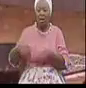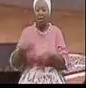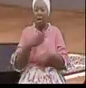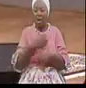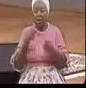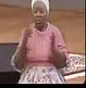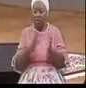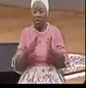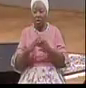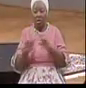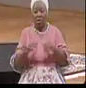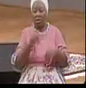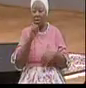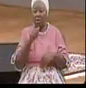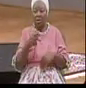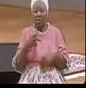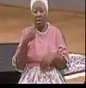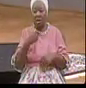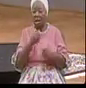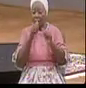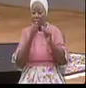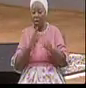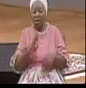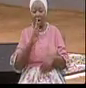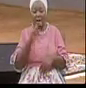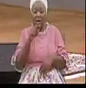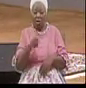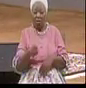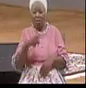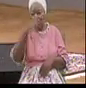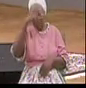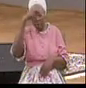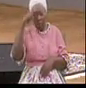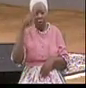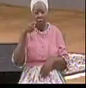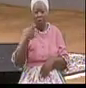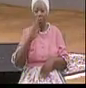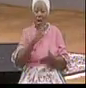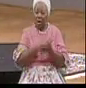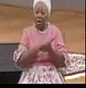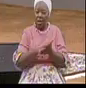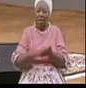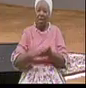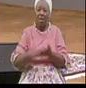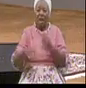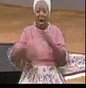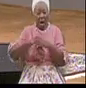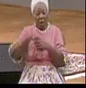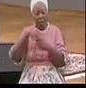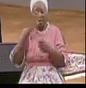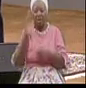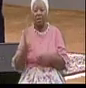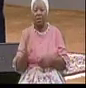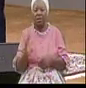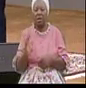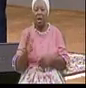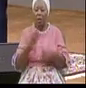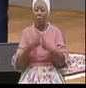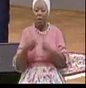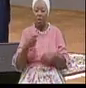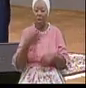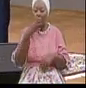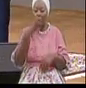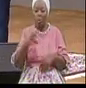Jesus did not say, blessed are you because you are clean on the outside. He said,